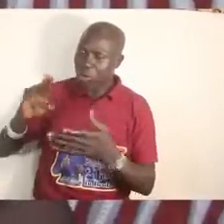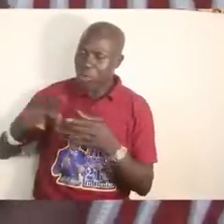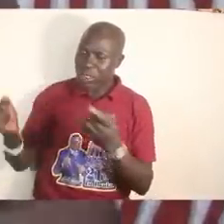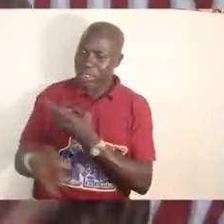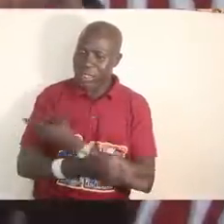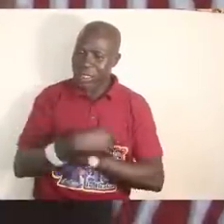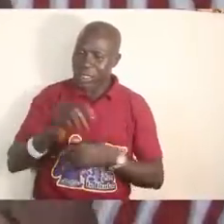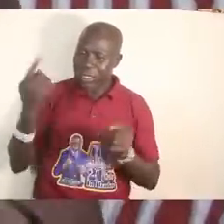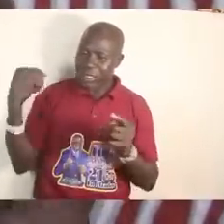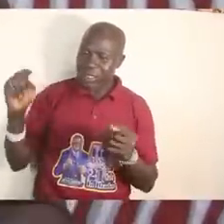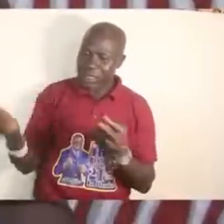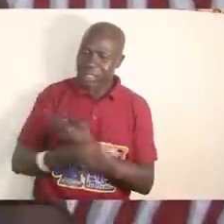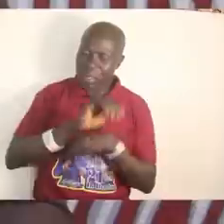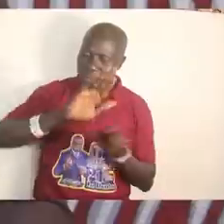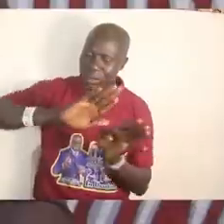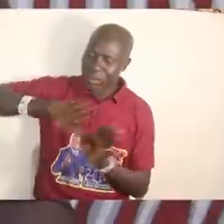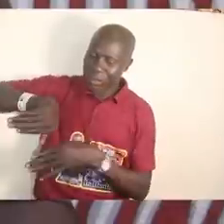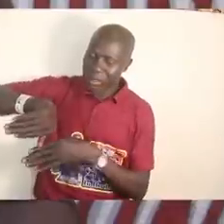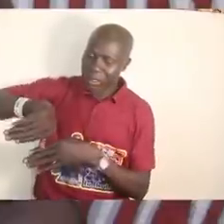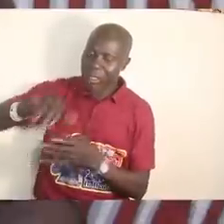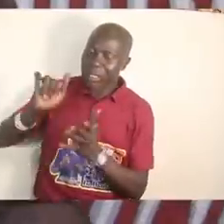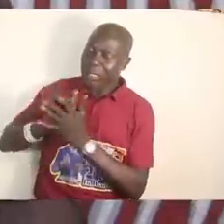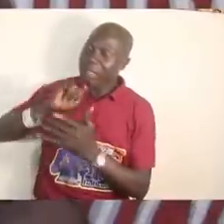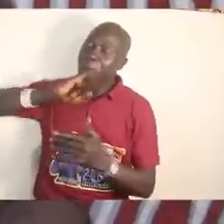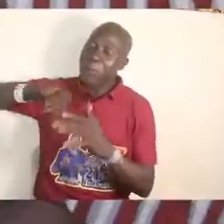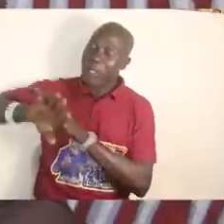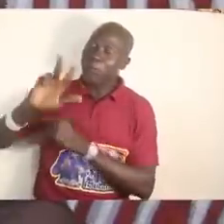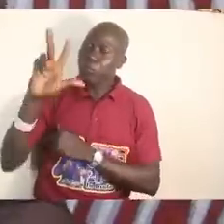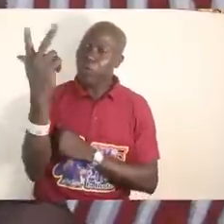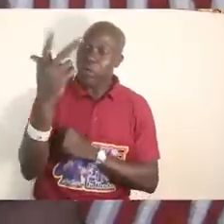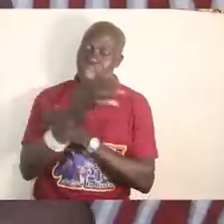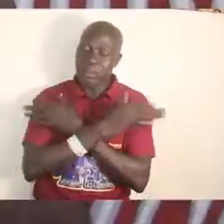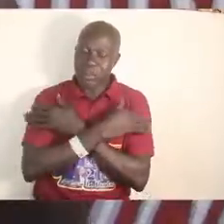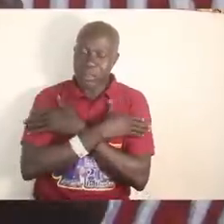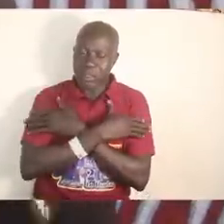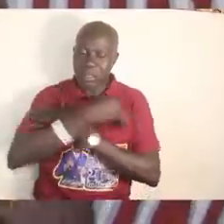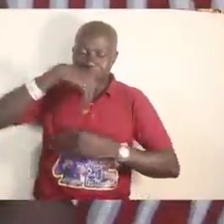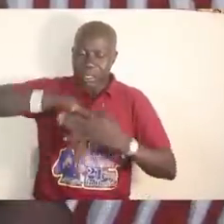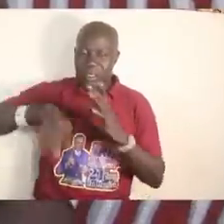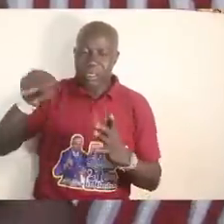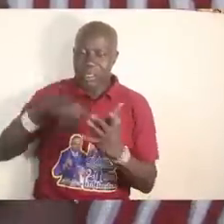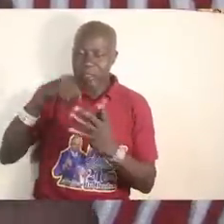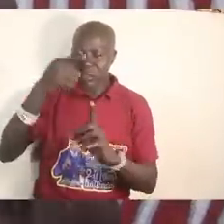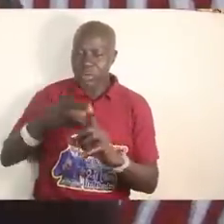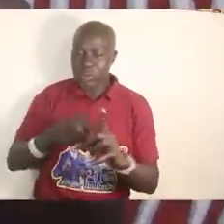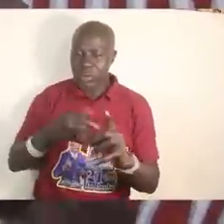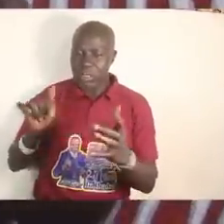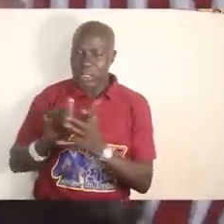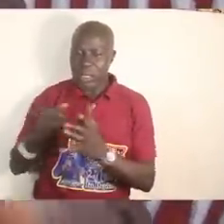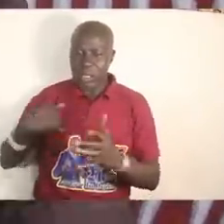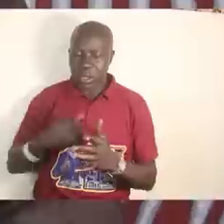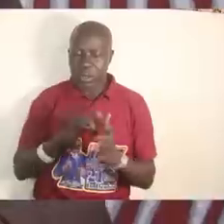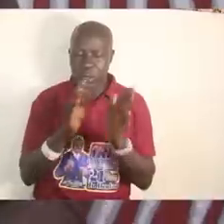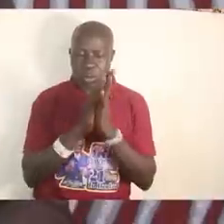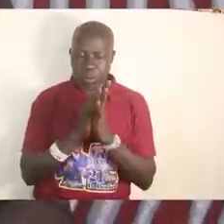holy day. Ojo ti aya soto. The day set aside. E to je Sunday keta. Which is third Sunday. Ni inu osu. Of the month. Ta fi gbadu e